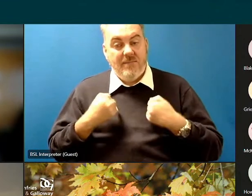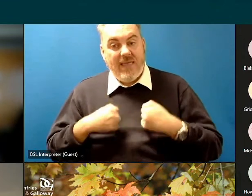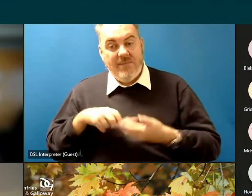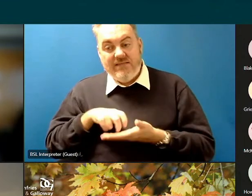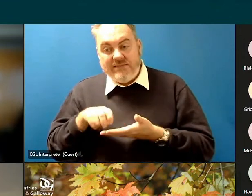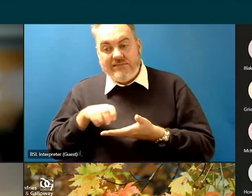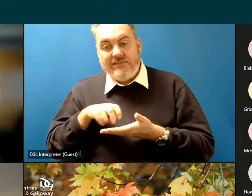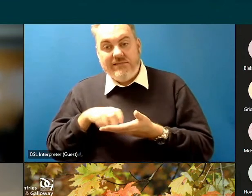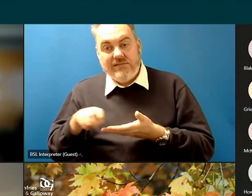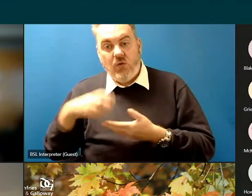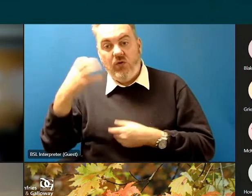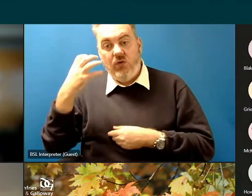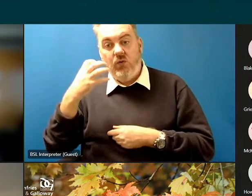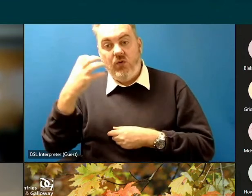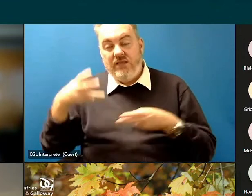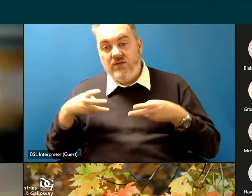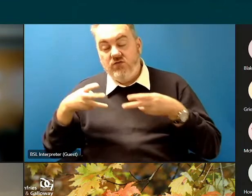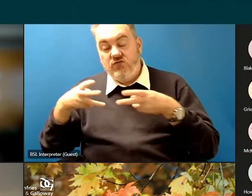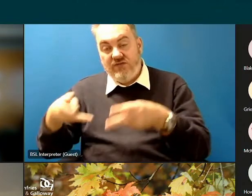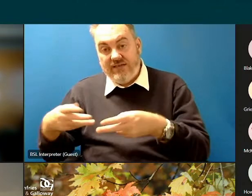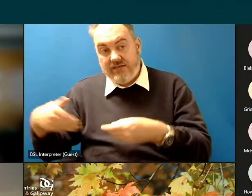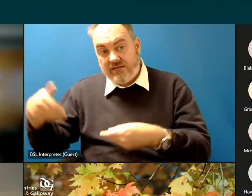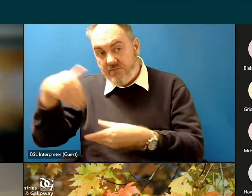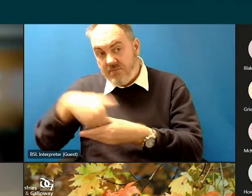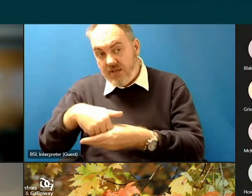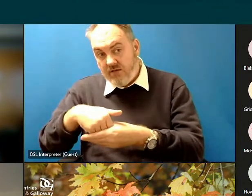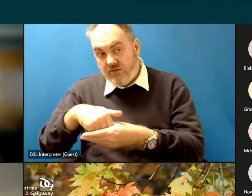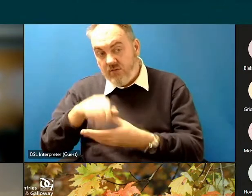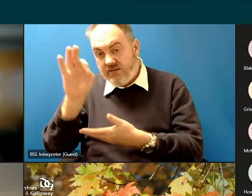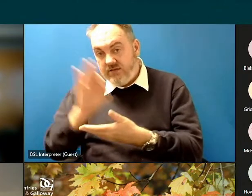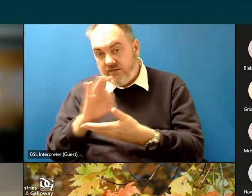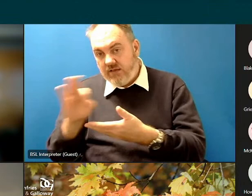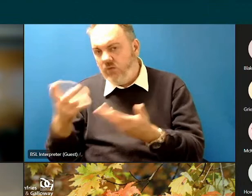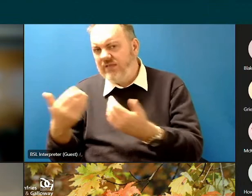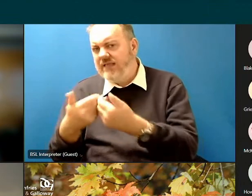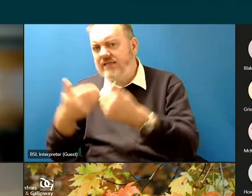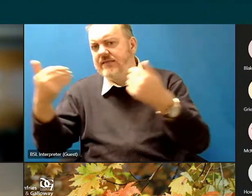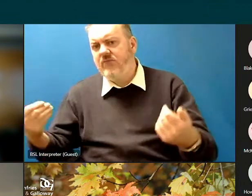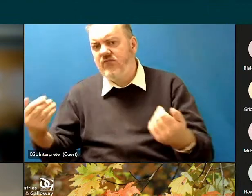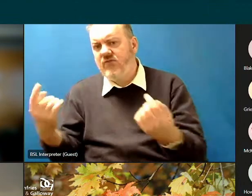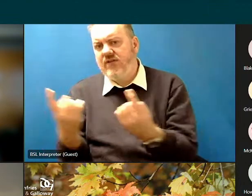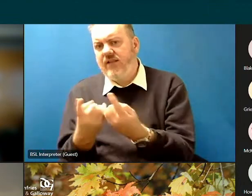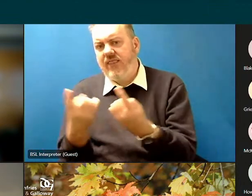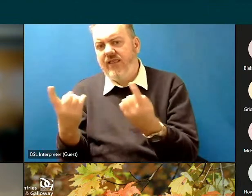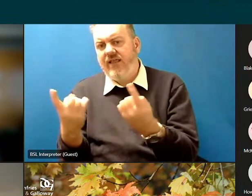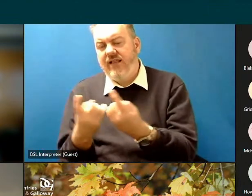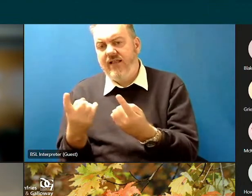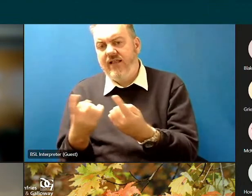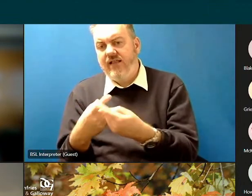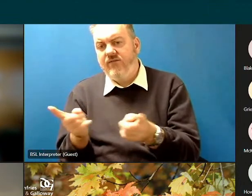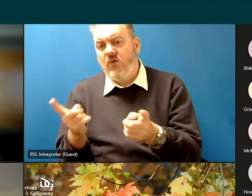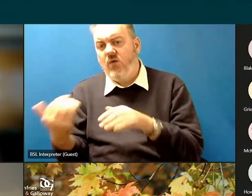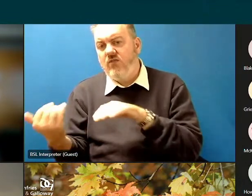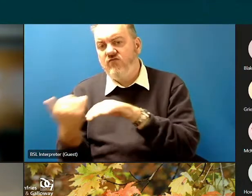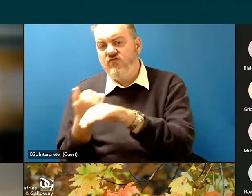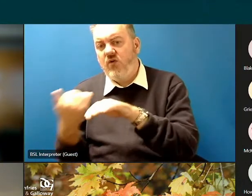Street? Is that part of the design, or is that a separate aspect carried out by a roads